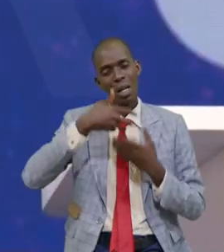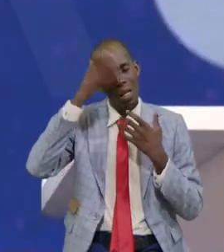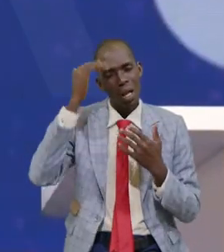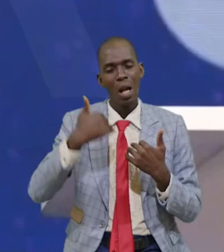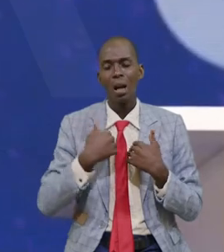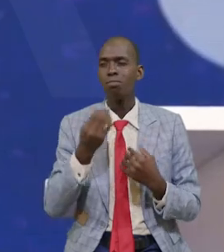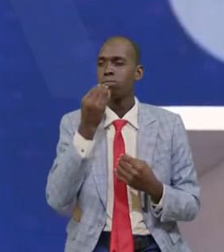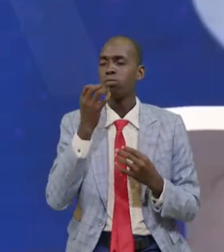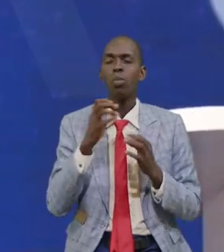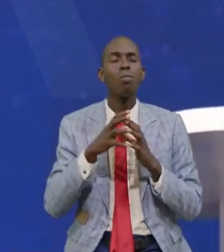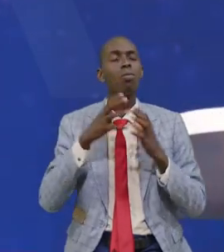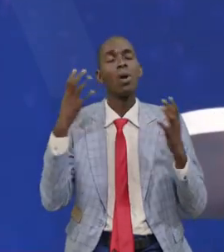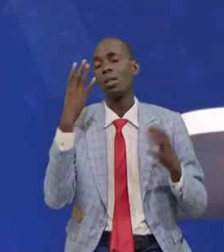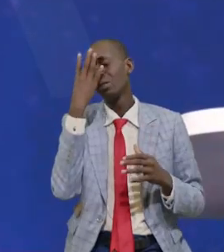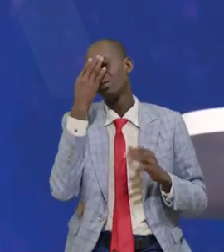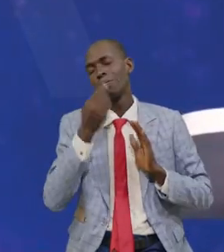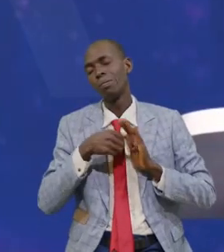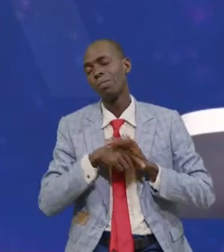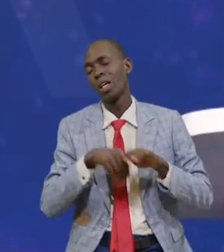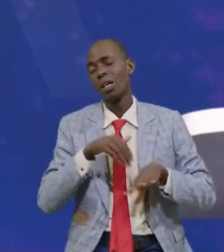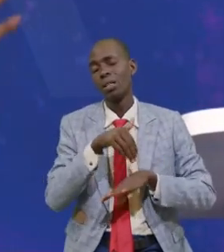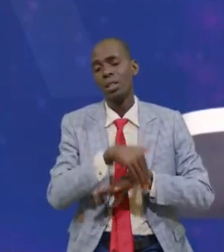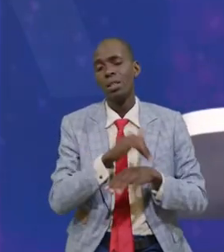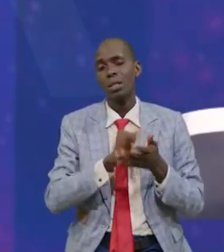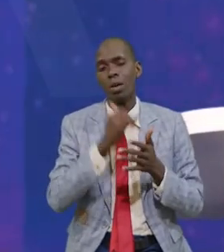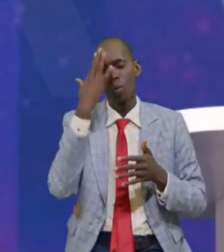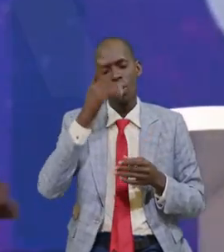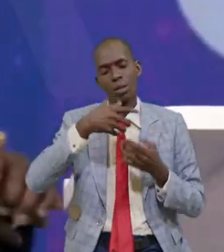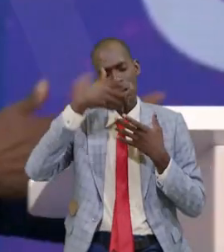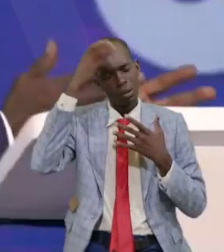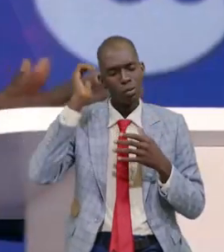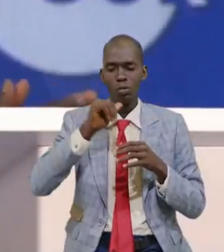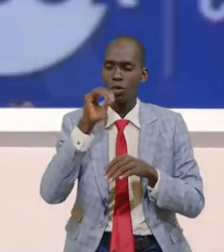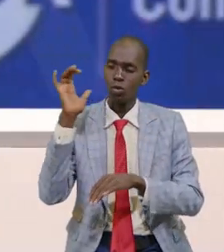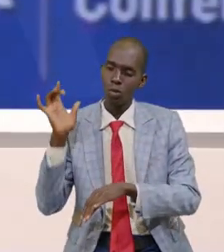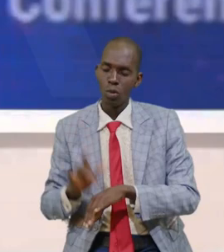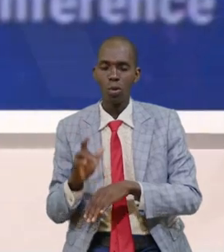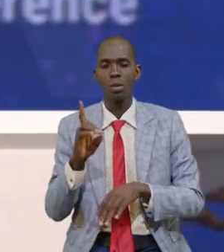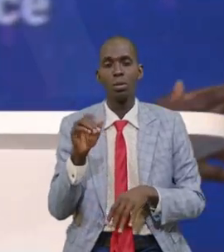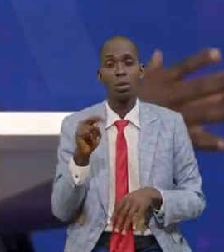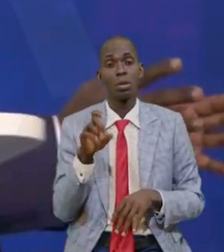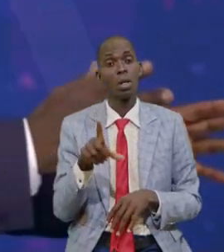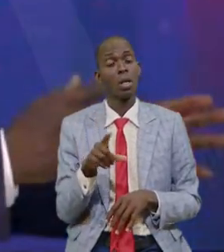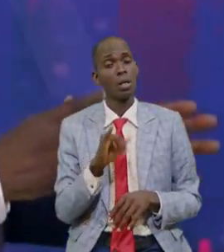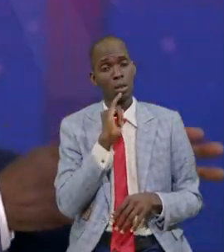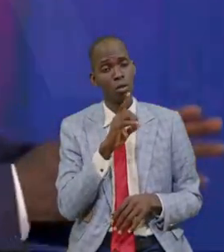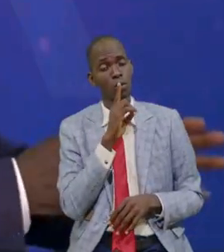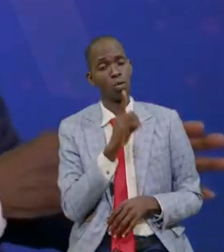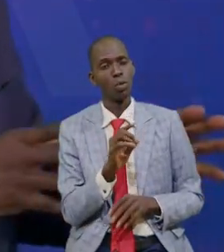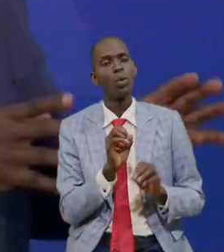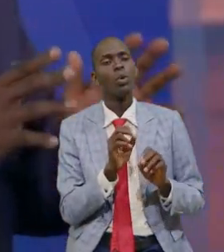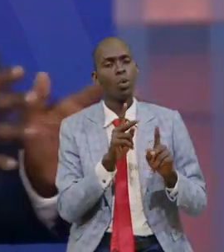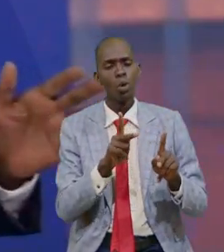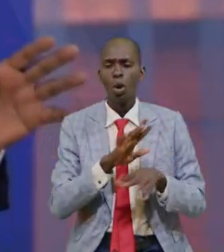slept in the night. That's why they didn't, crush Daniel. All right. All those people that